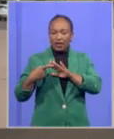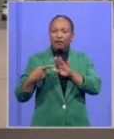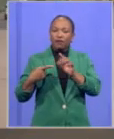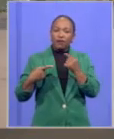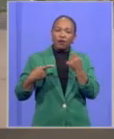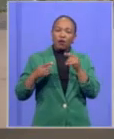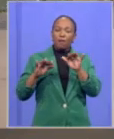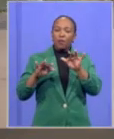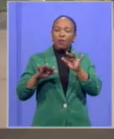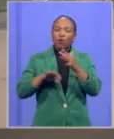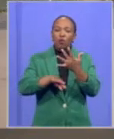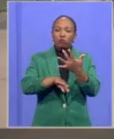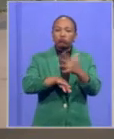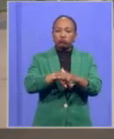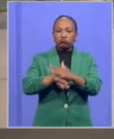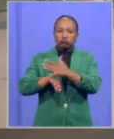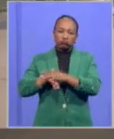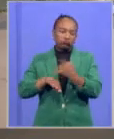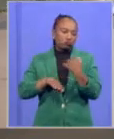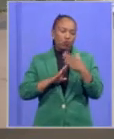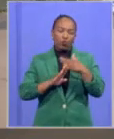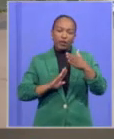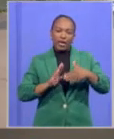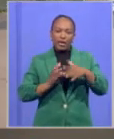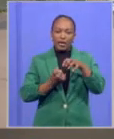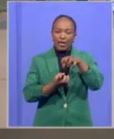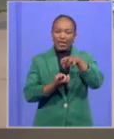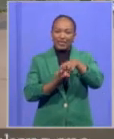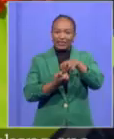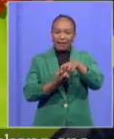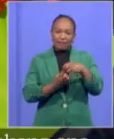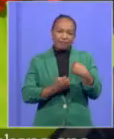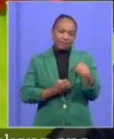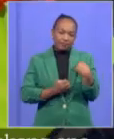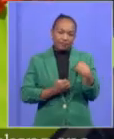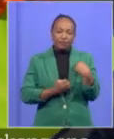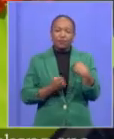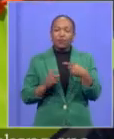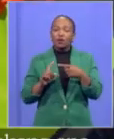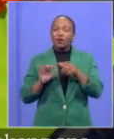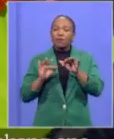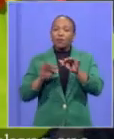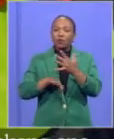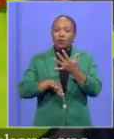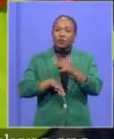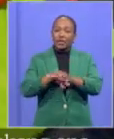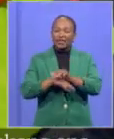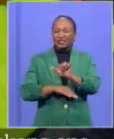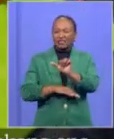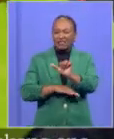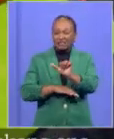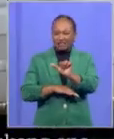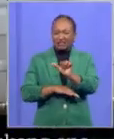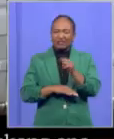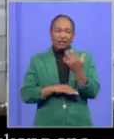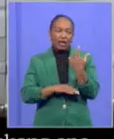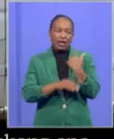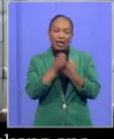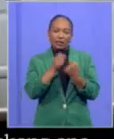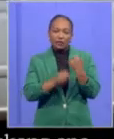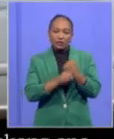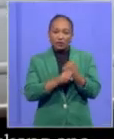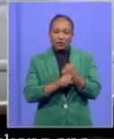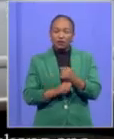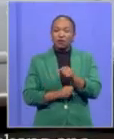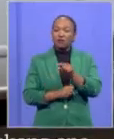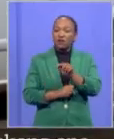ka maphelo a batho mafelong a beke ya Paseka a sa tswa feta. Ho hlokahetse batho ba tshiletseng ha ngwahola ebile batho ba